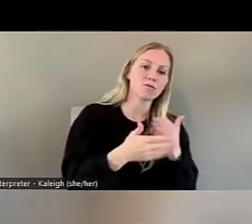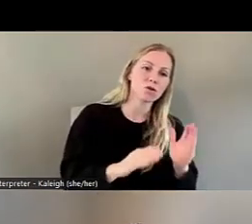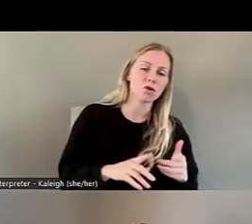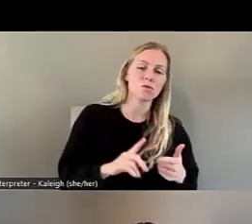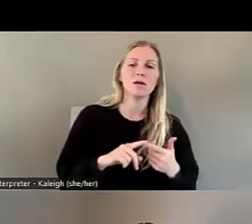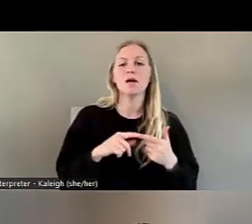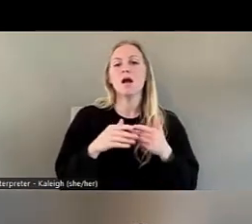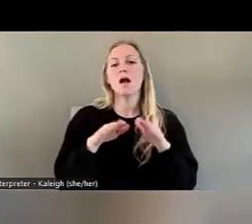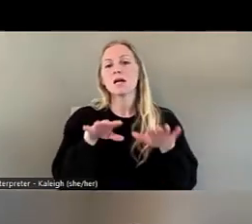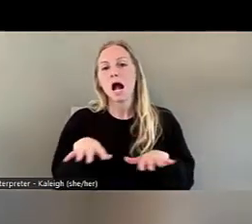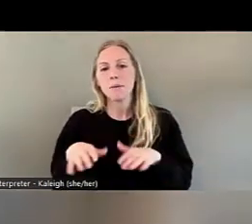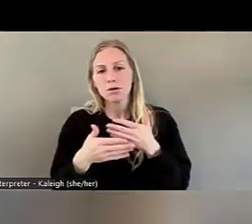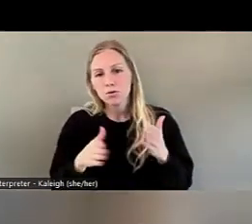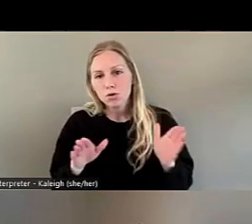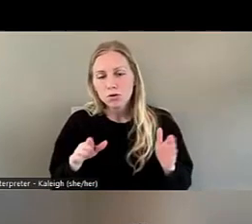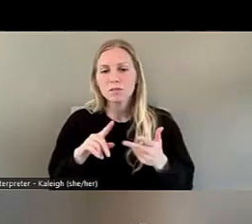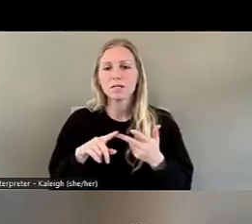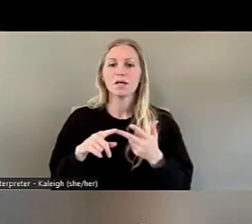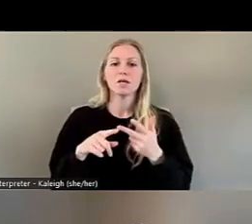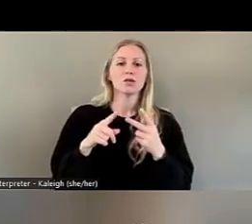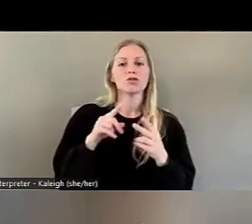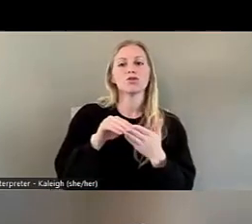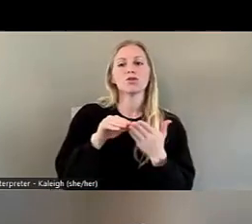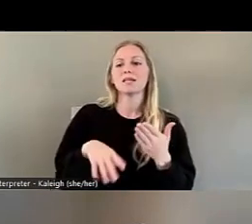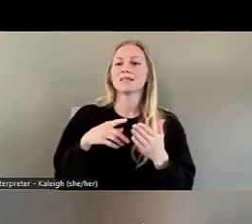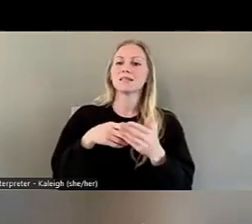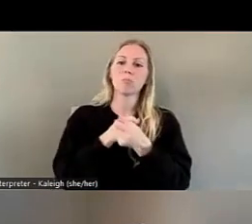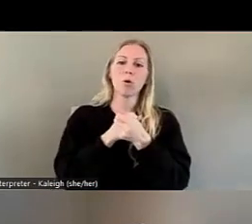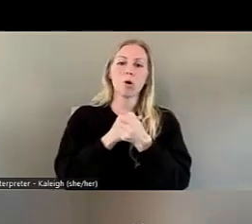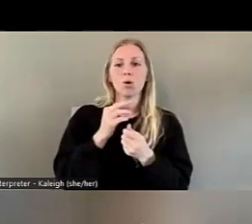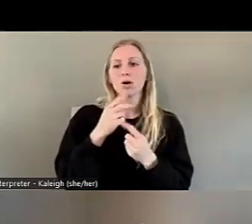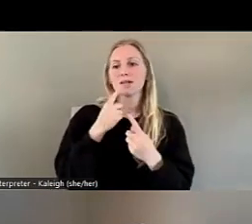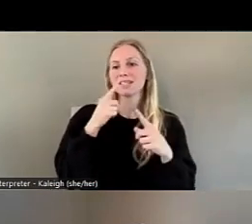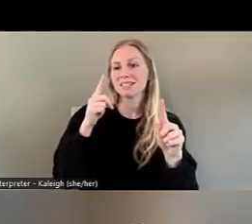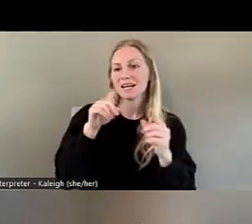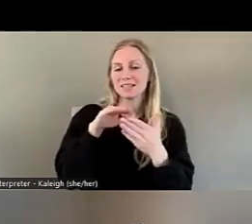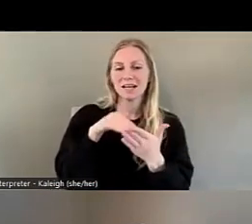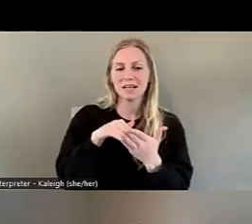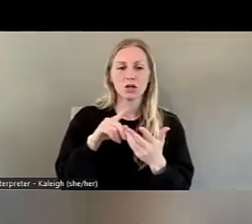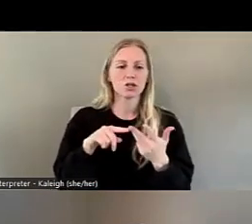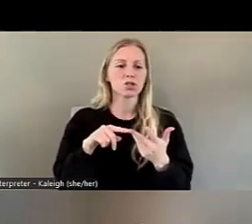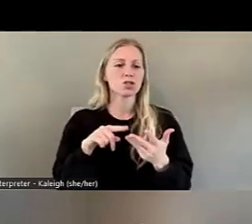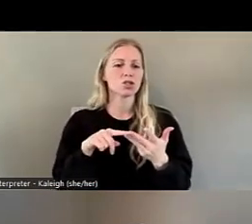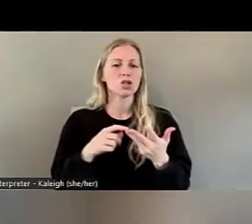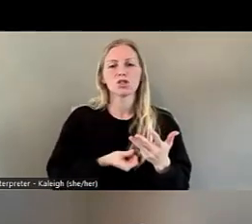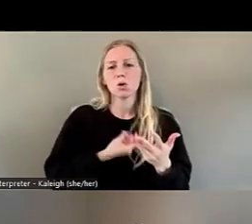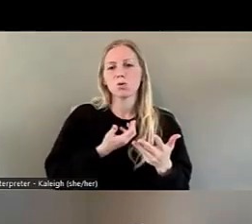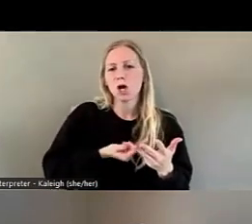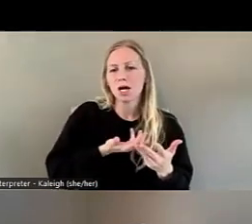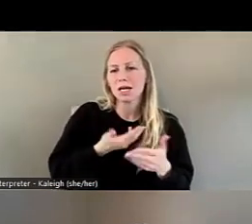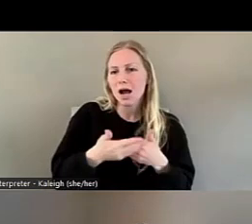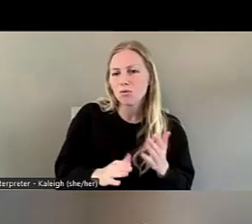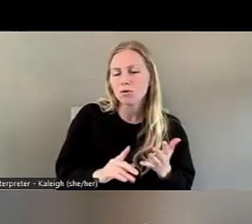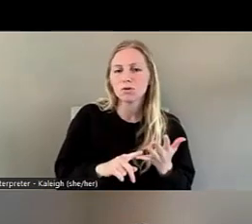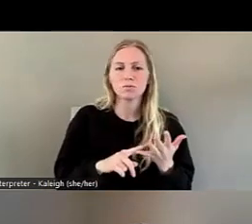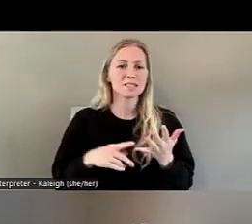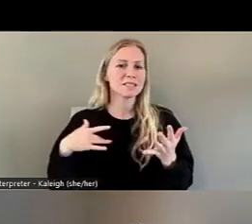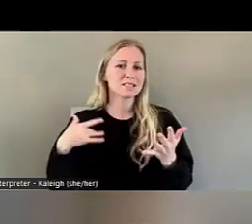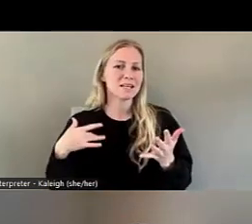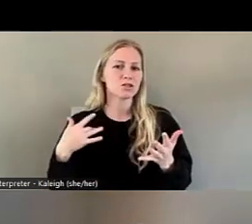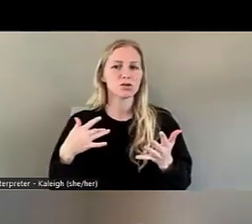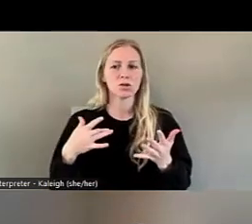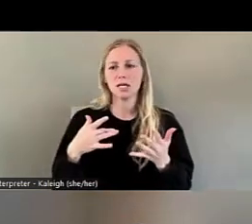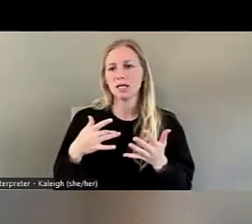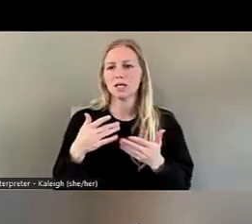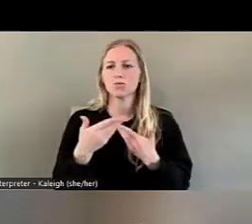student support or success centers, talk it out rooms, sensory rooms, and other spaces